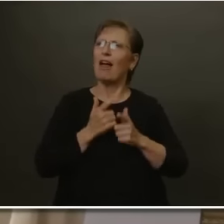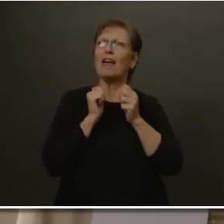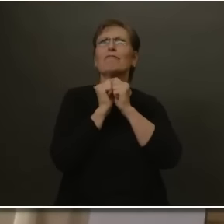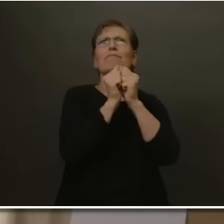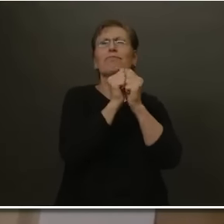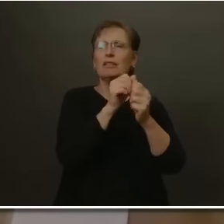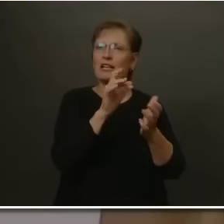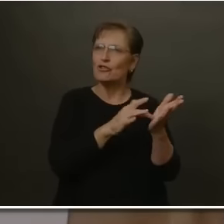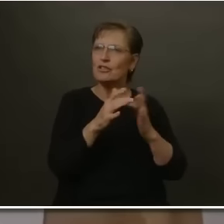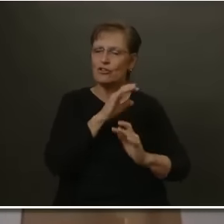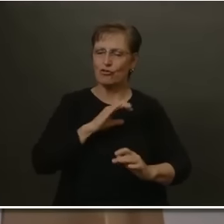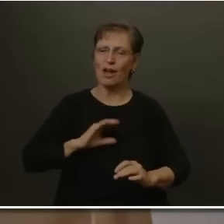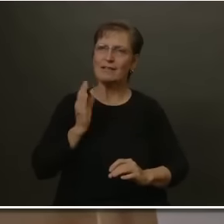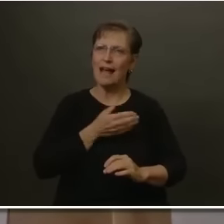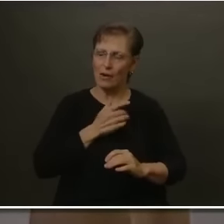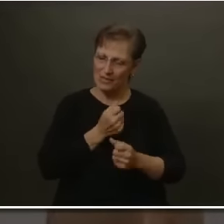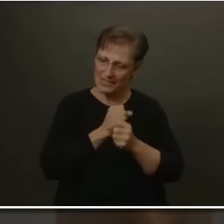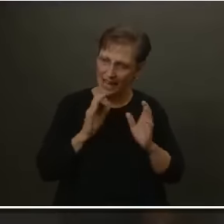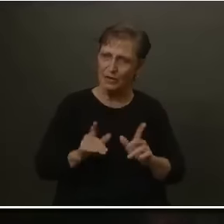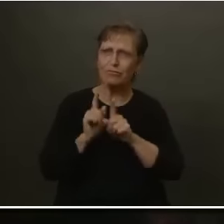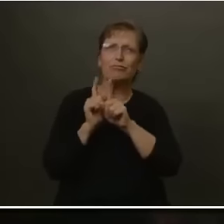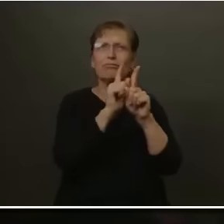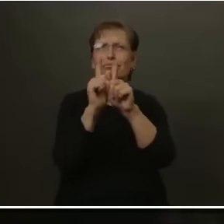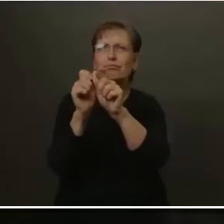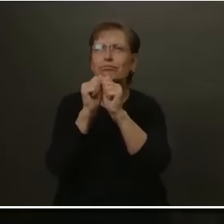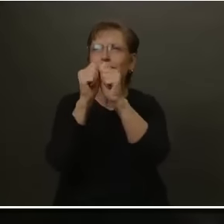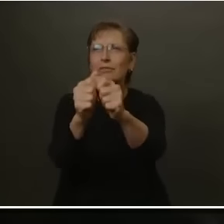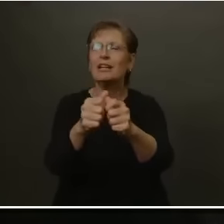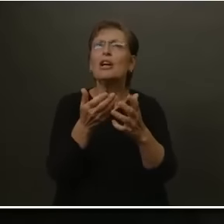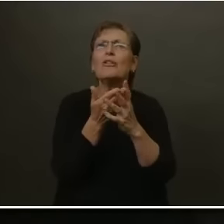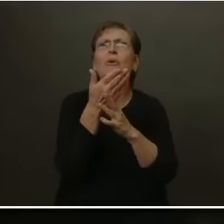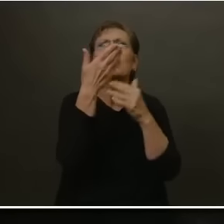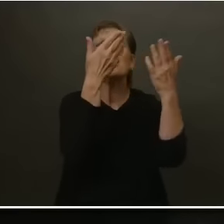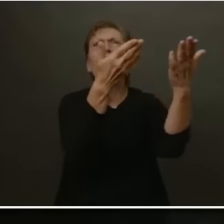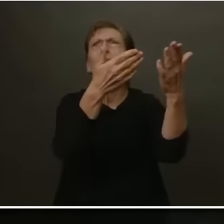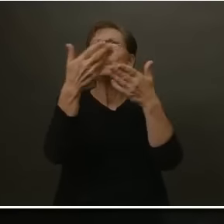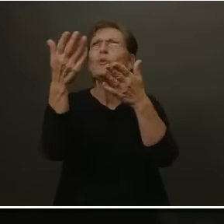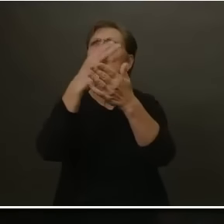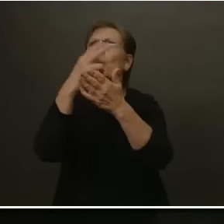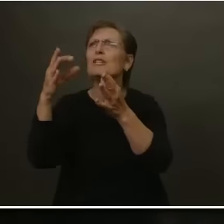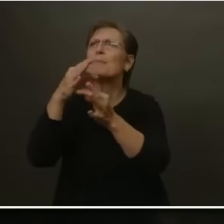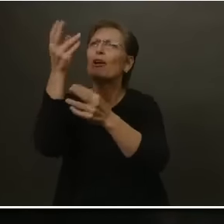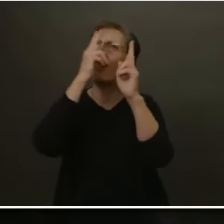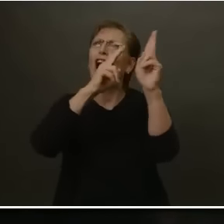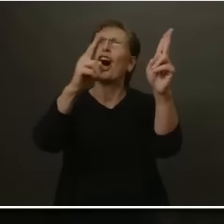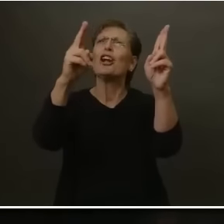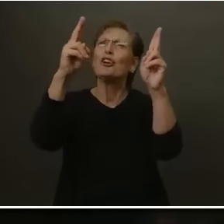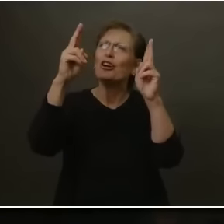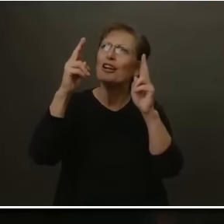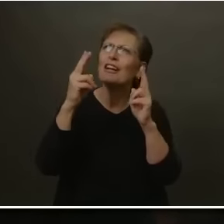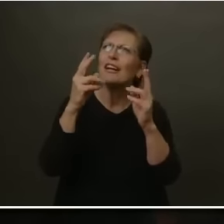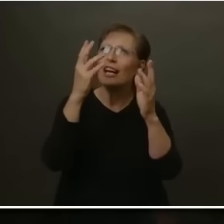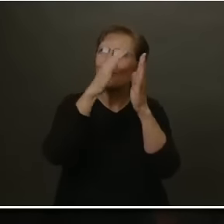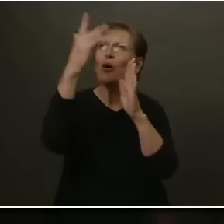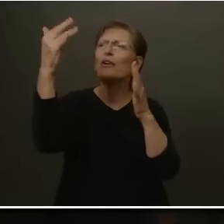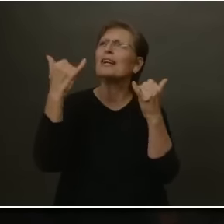Savior. To him, to you, and to the Holy Spirit be all honor and glory, now and